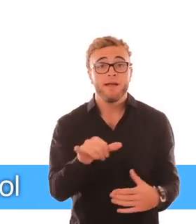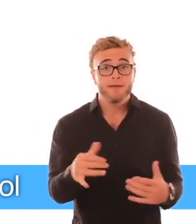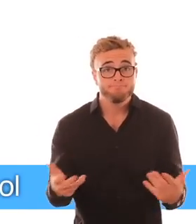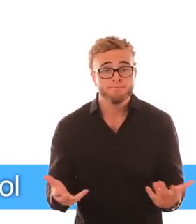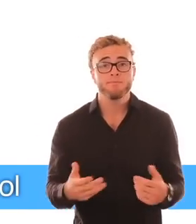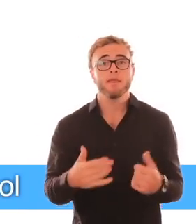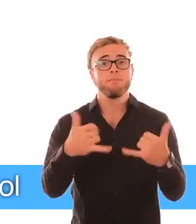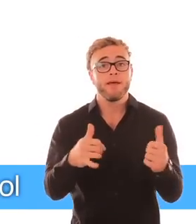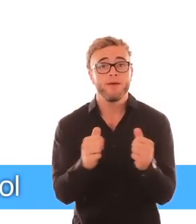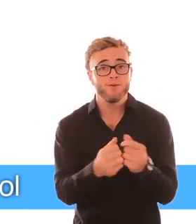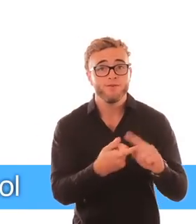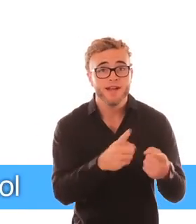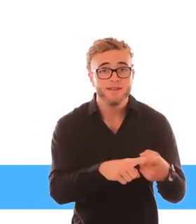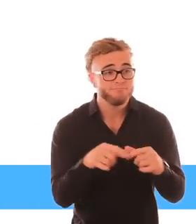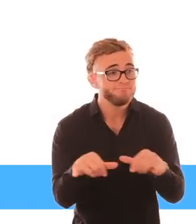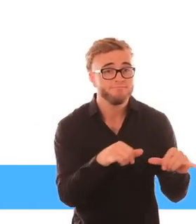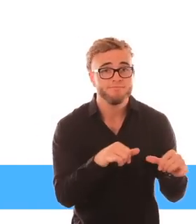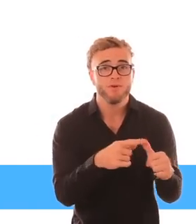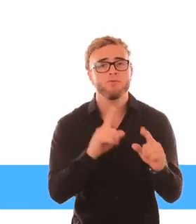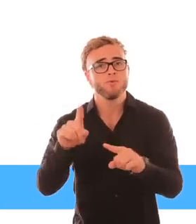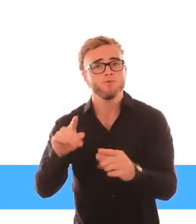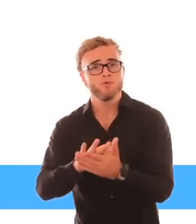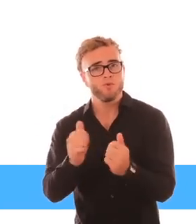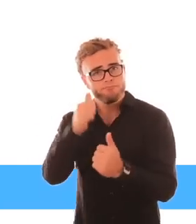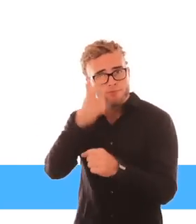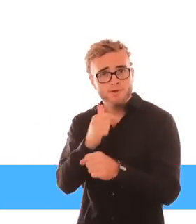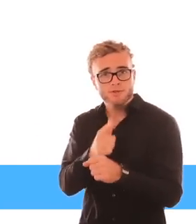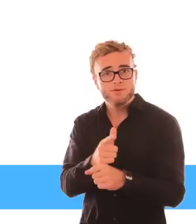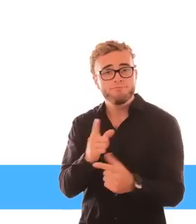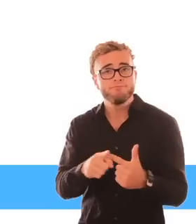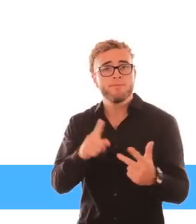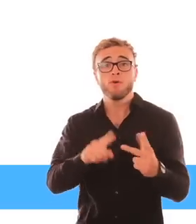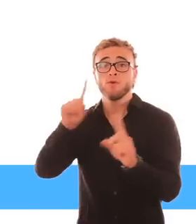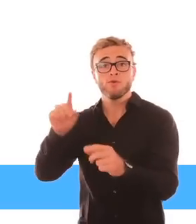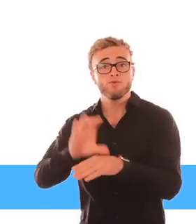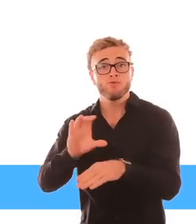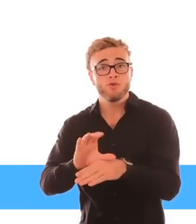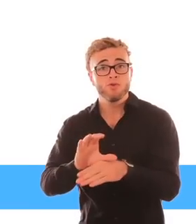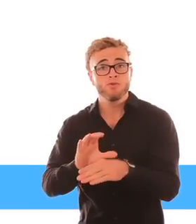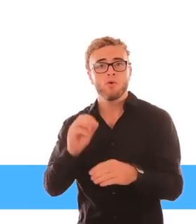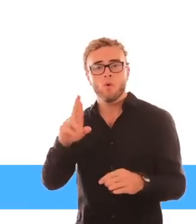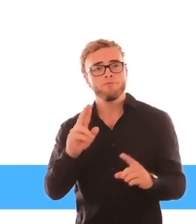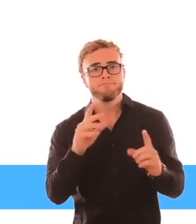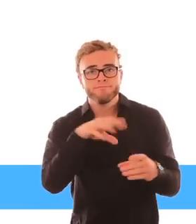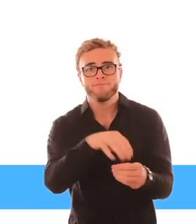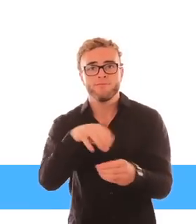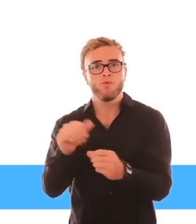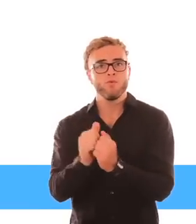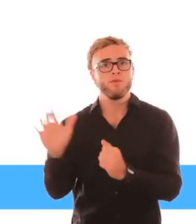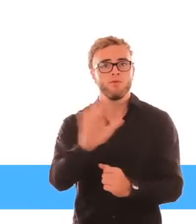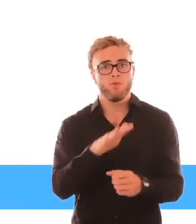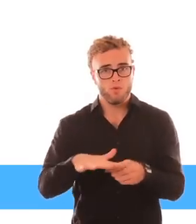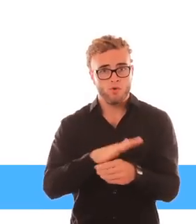like playing with their peers, attending school with their siblings, going to church, and participating in their community.